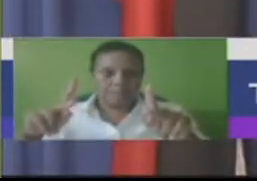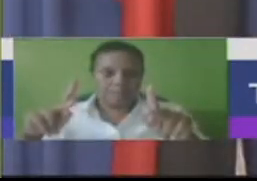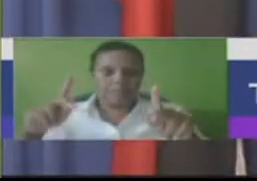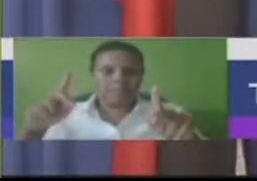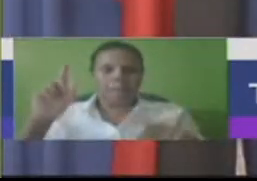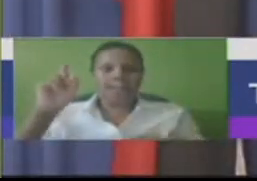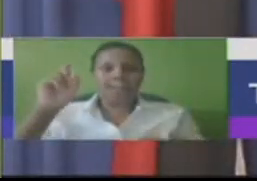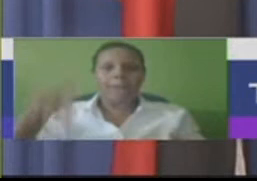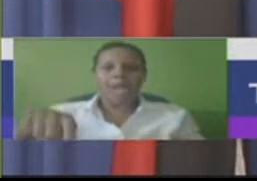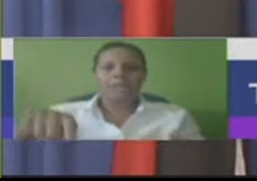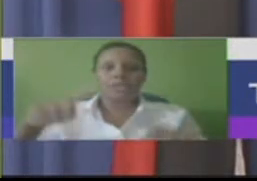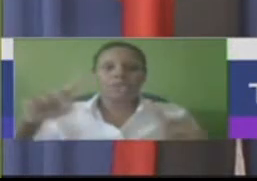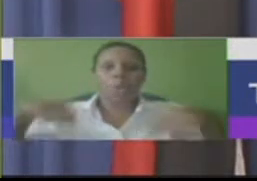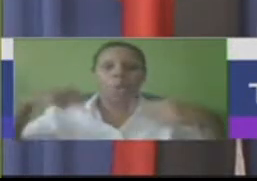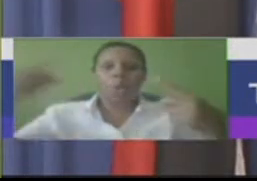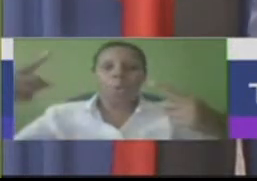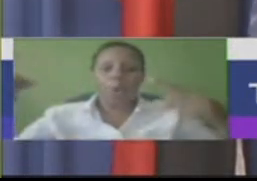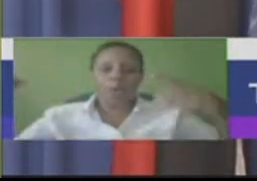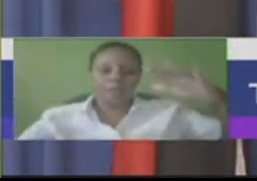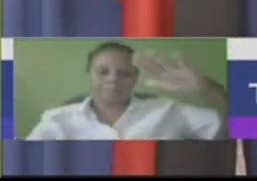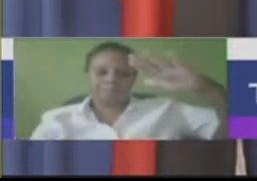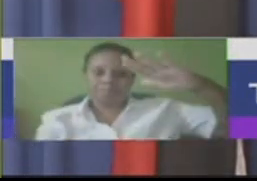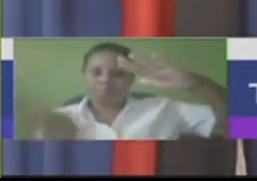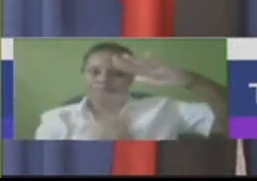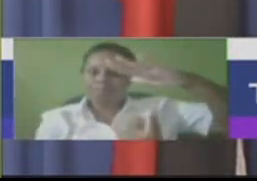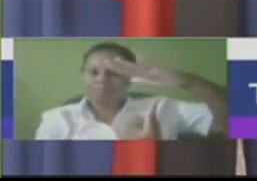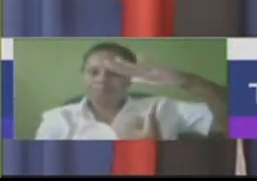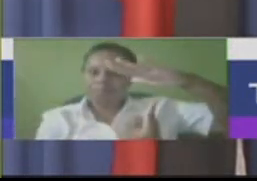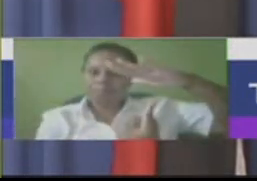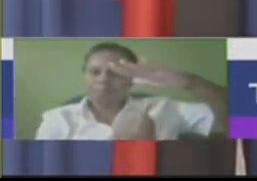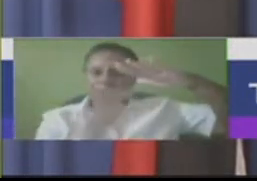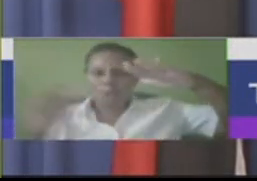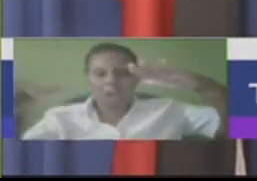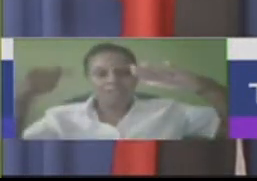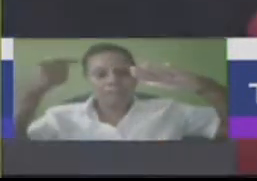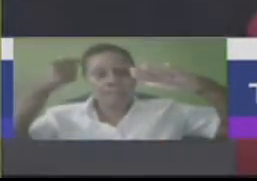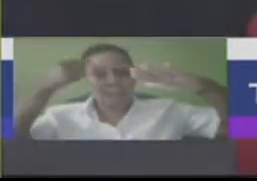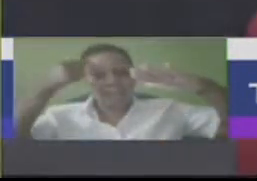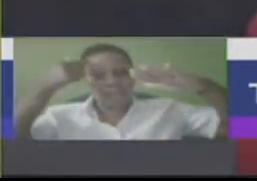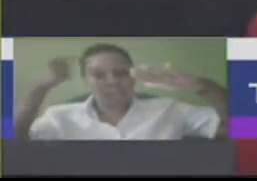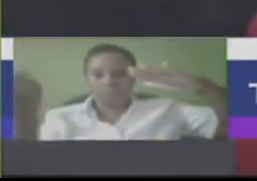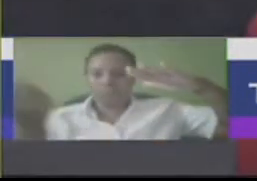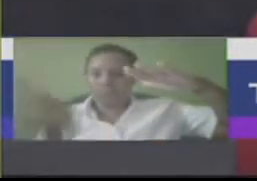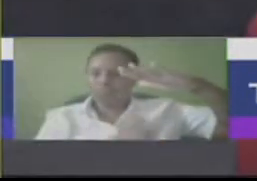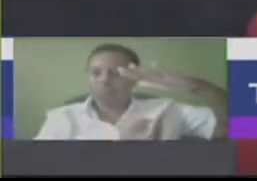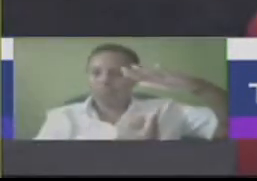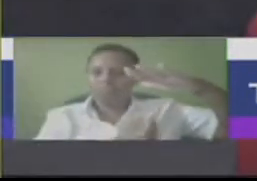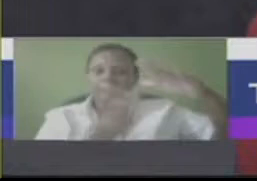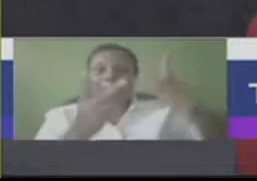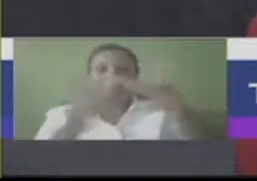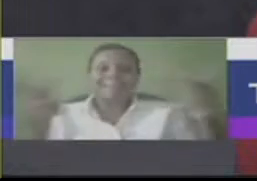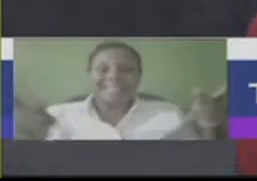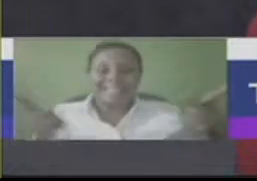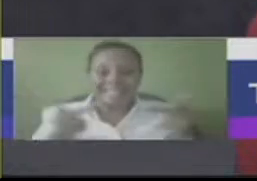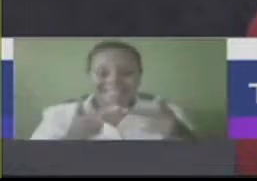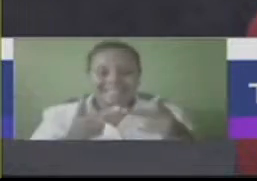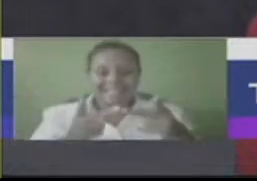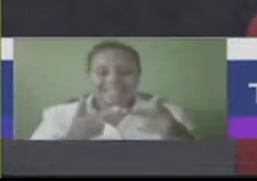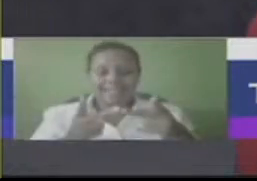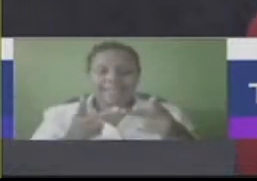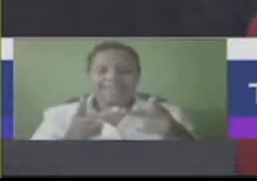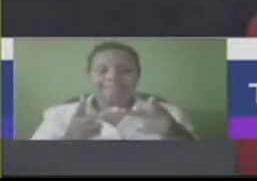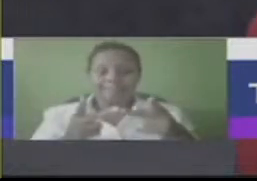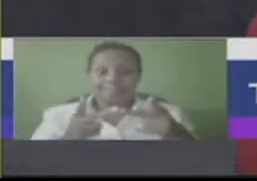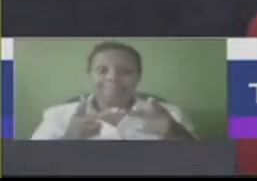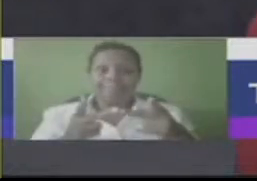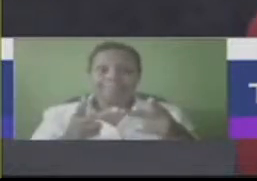state-supervised quarantine. And are wondering if it is we are going to do away with this provision. Could